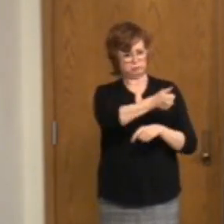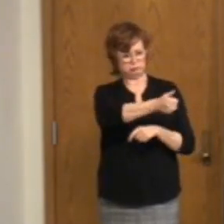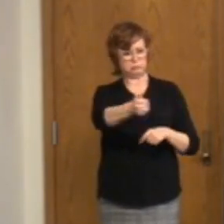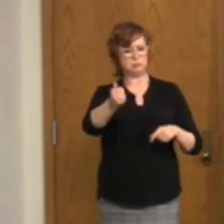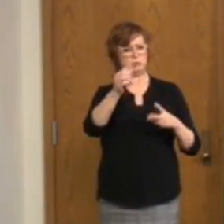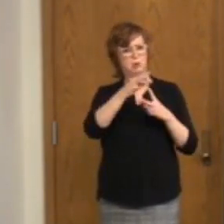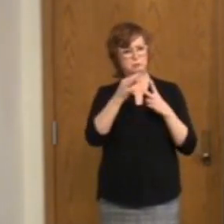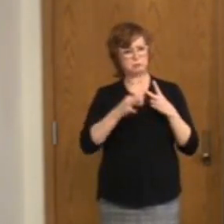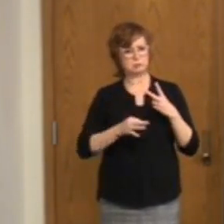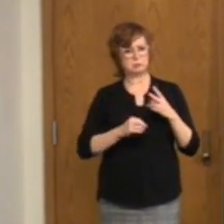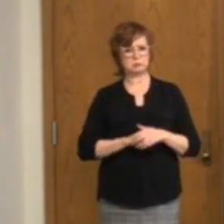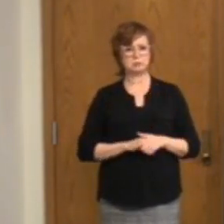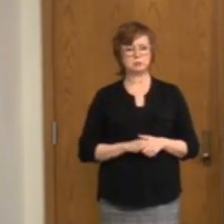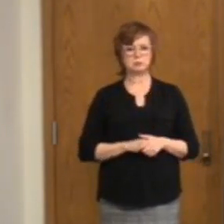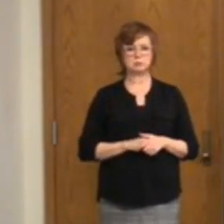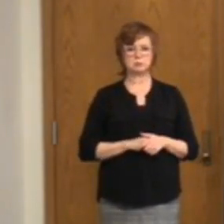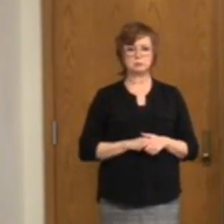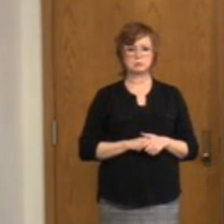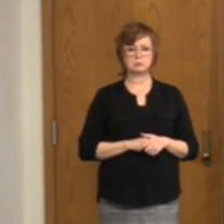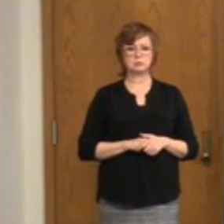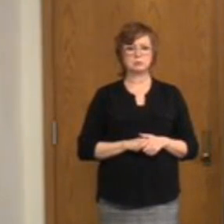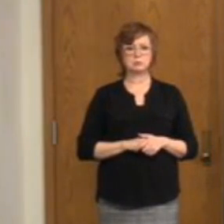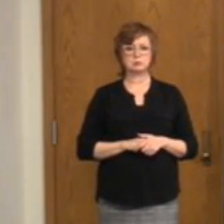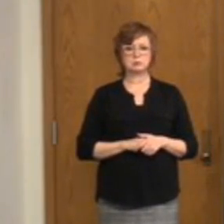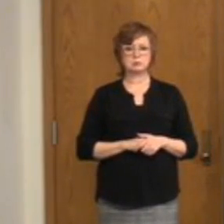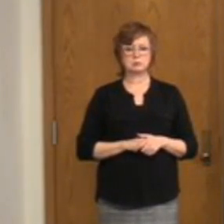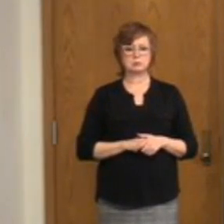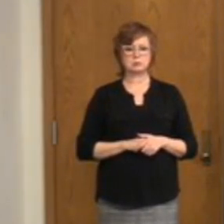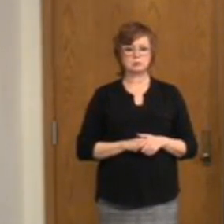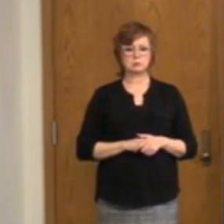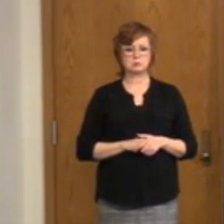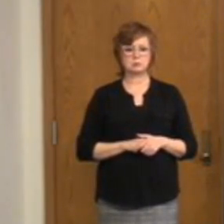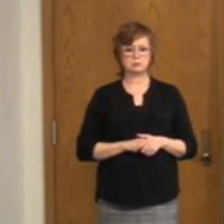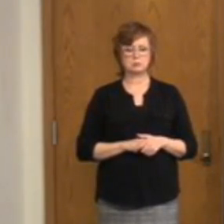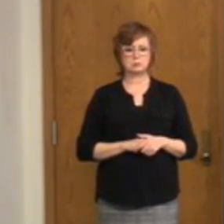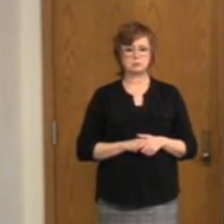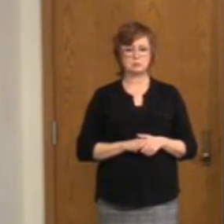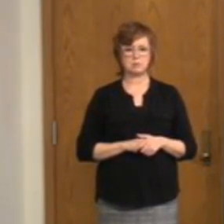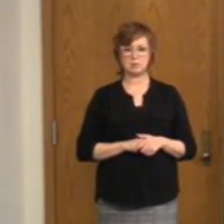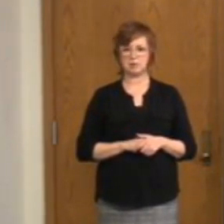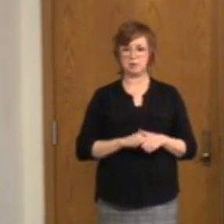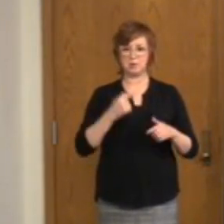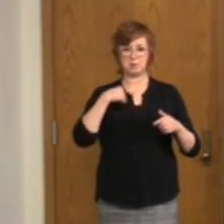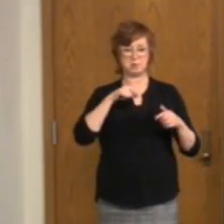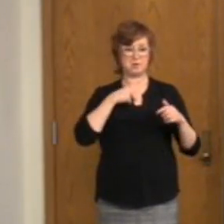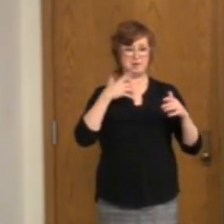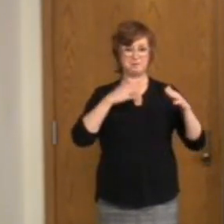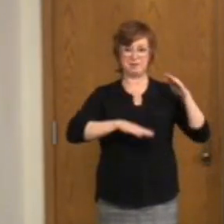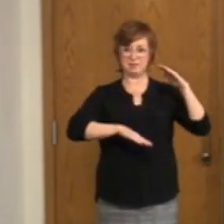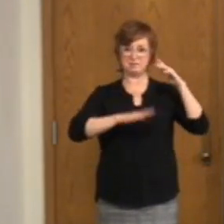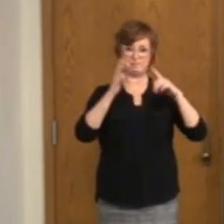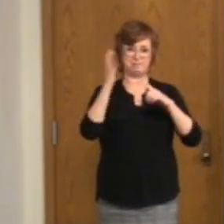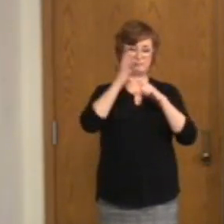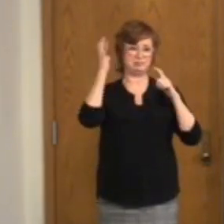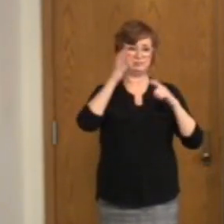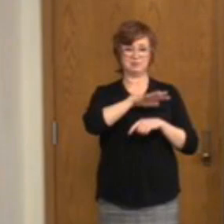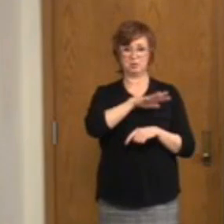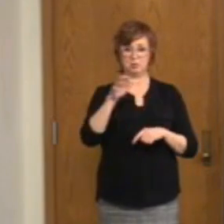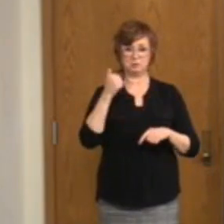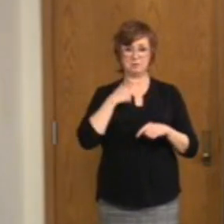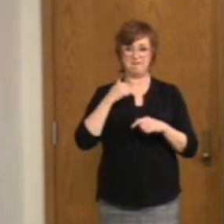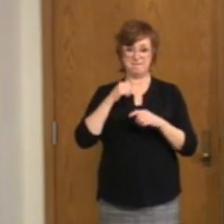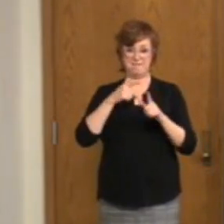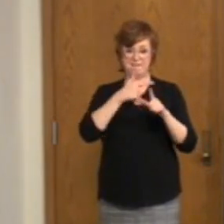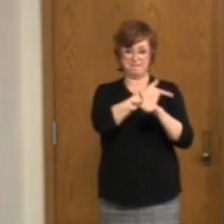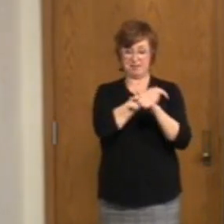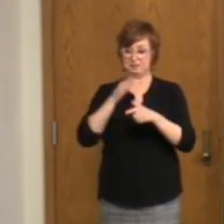are having in record numbers access to any vaccine that we can get our hands on in this province, and have access to that very, very